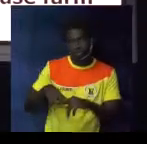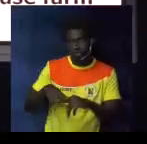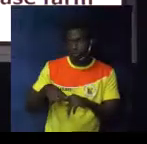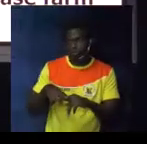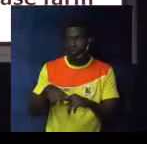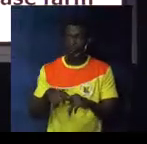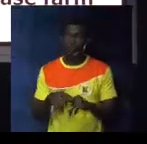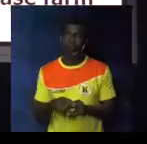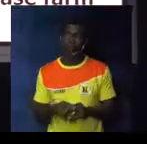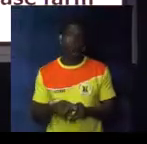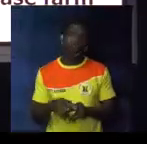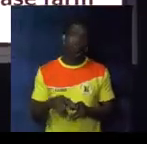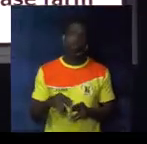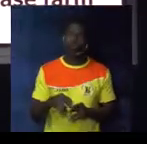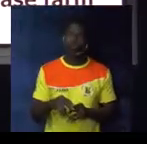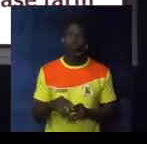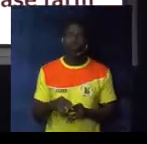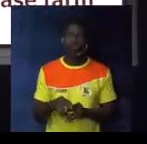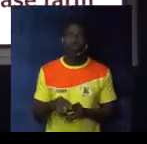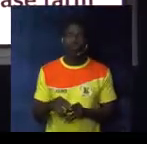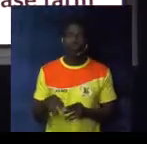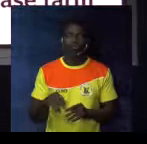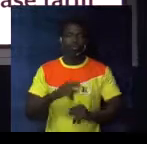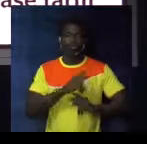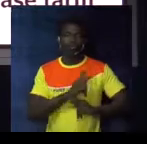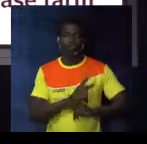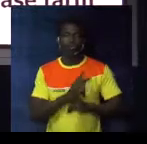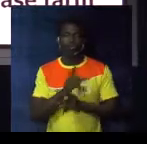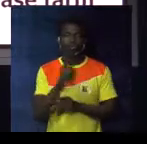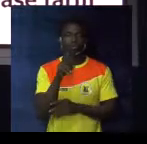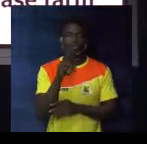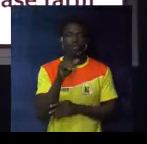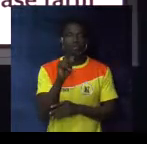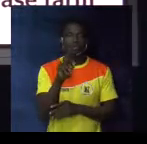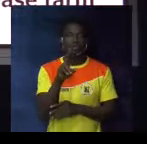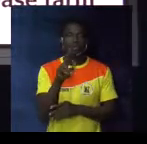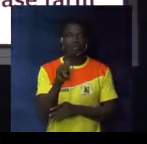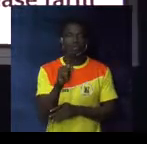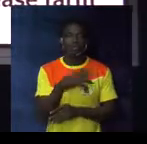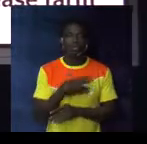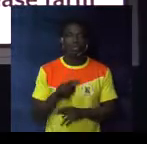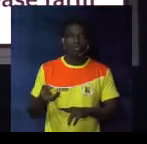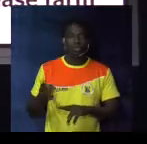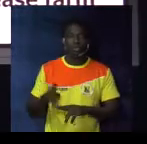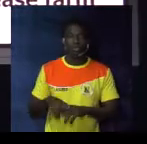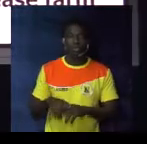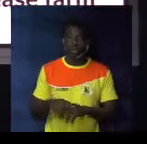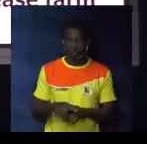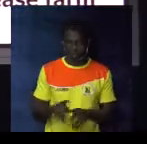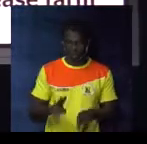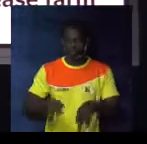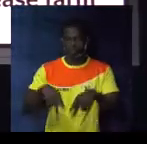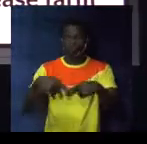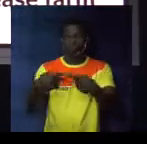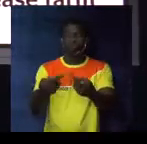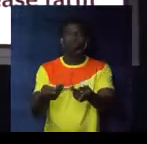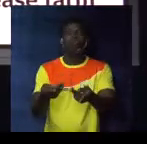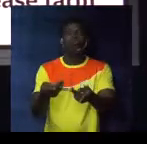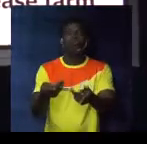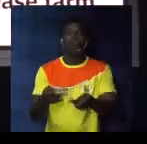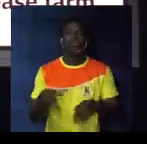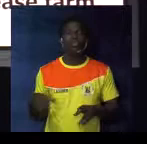farm produce. The use of irrigation facilities prevents drought and